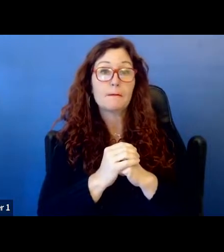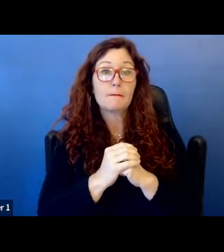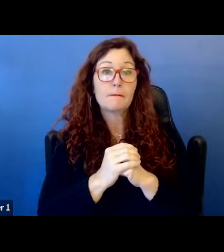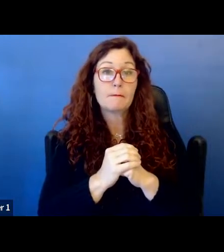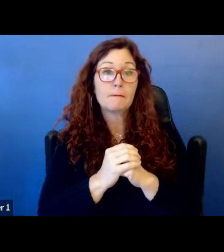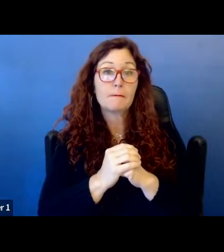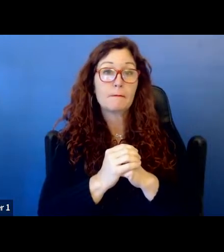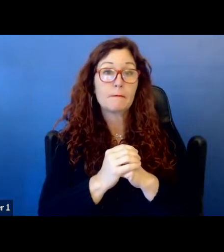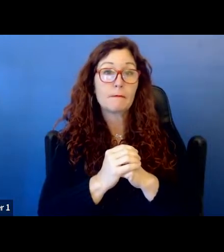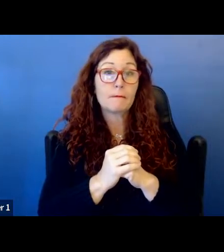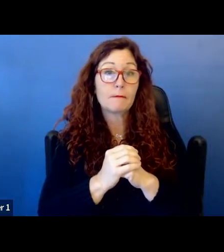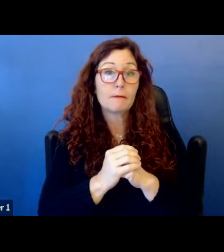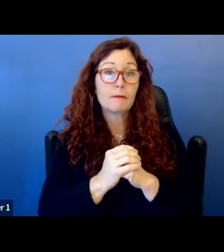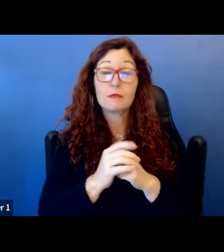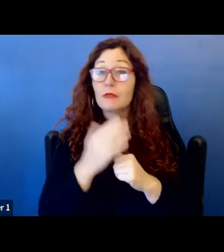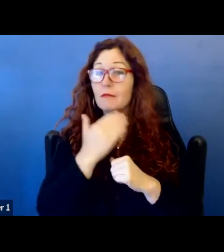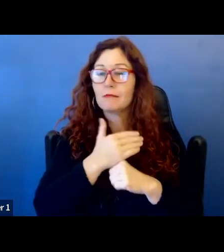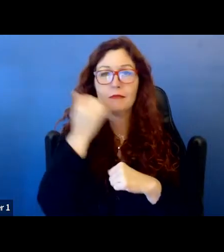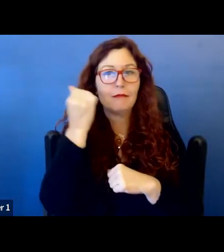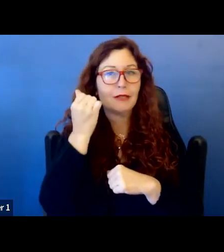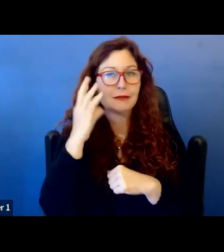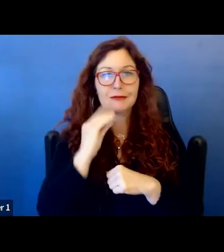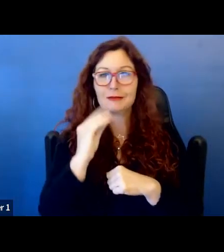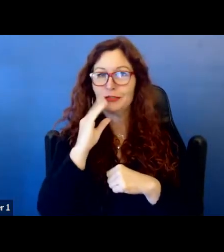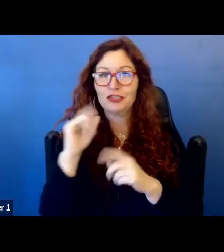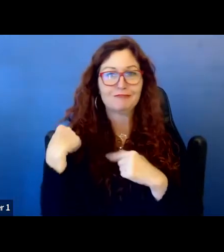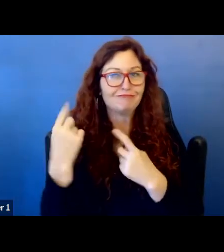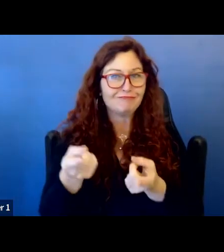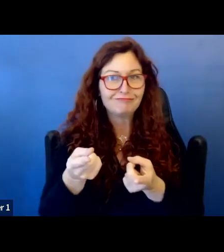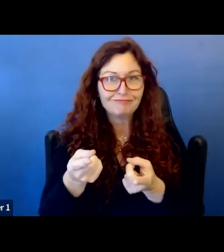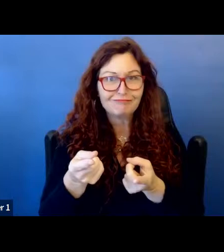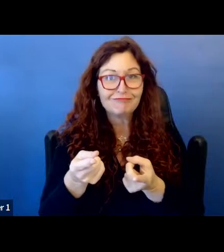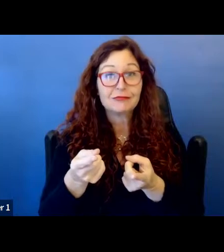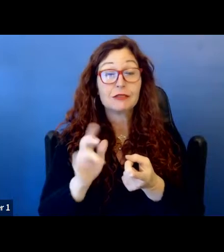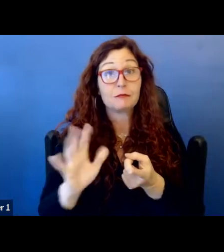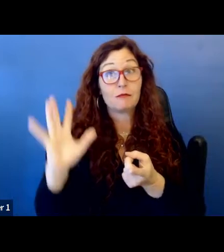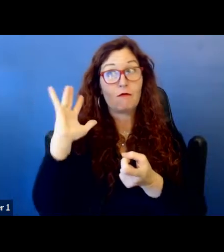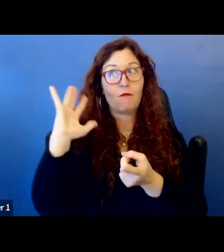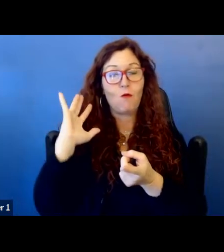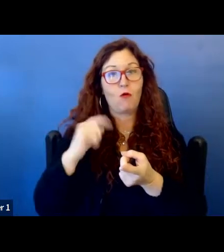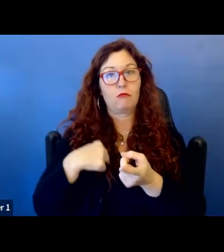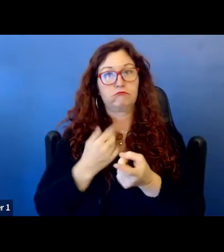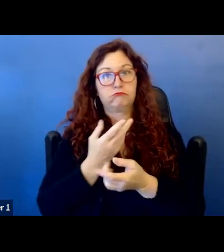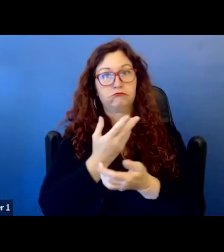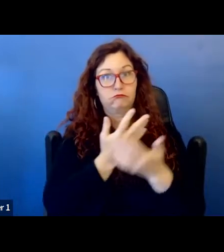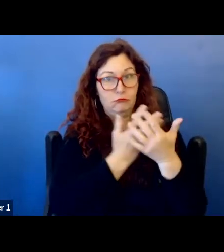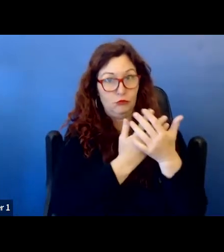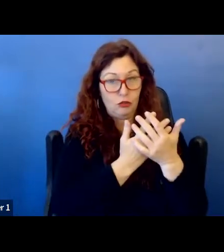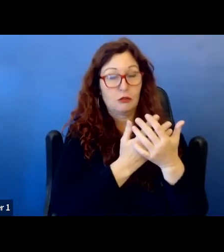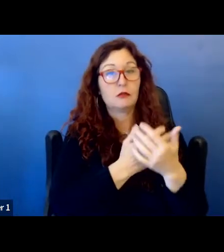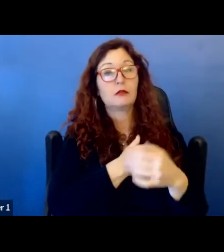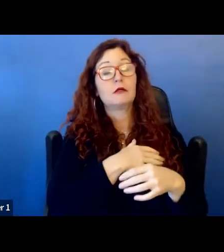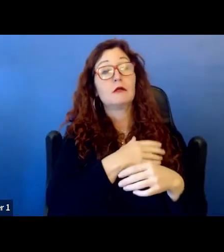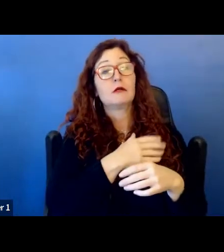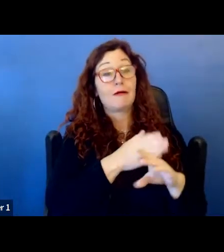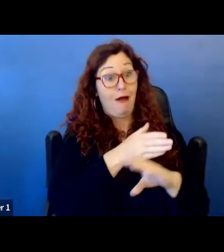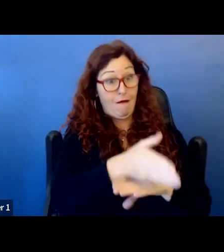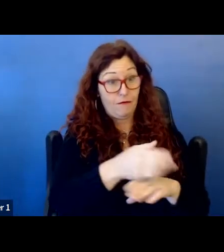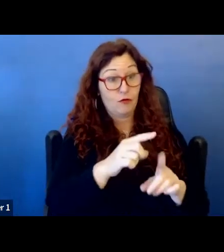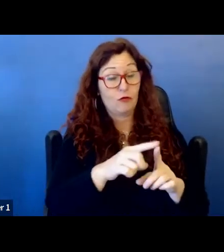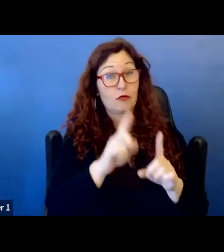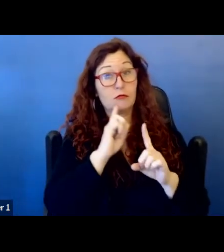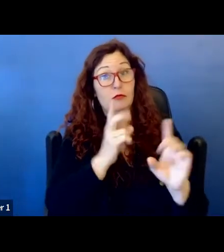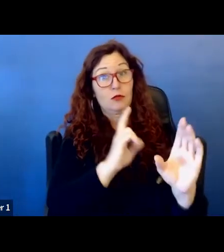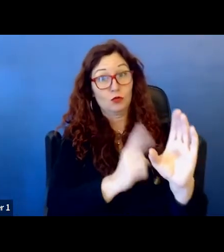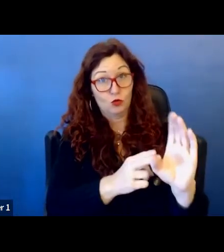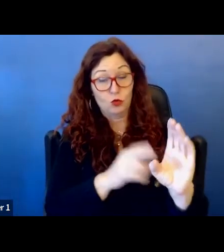the greatest experience i had in my life because outside of the penal system i joined chicago women of trade to build a career and